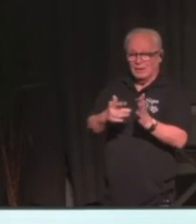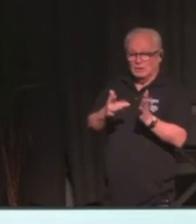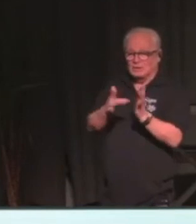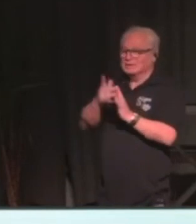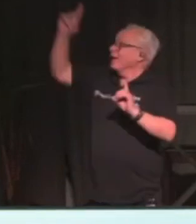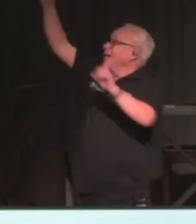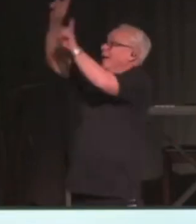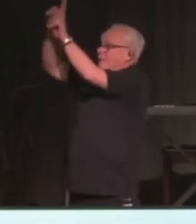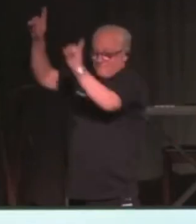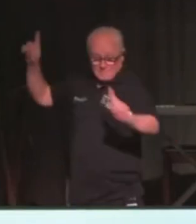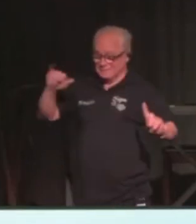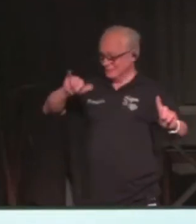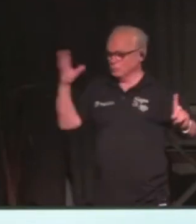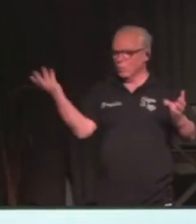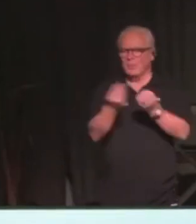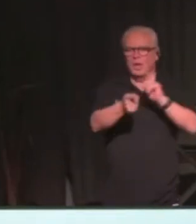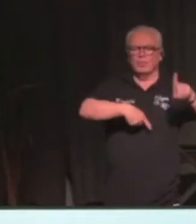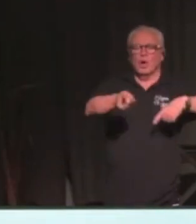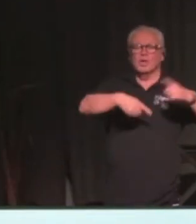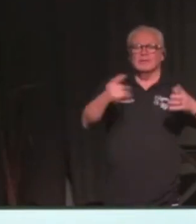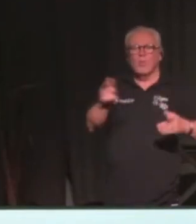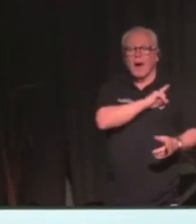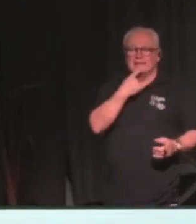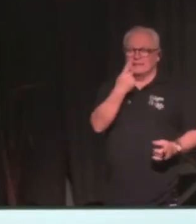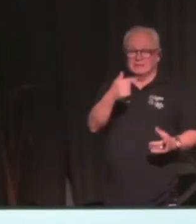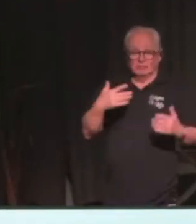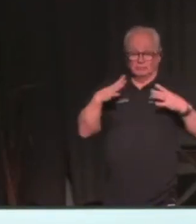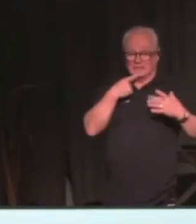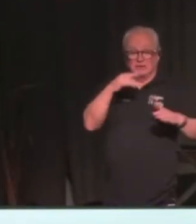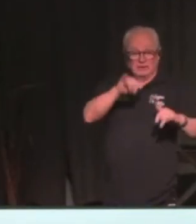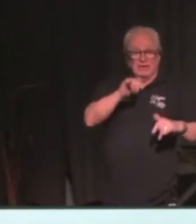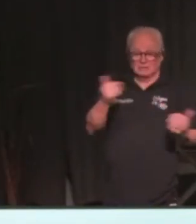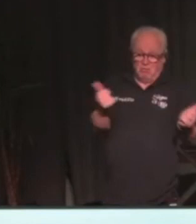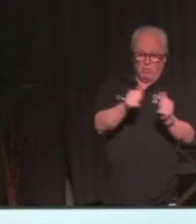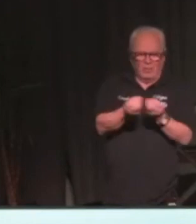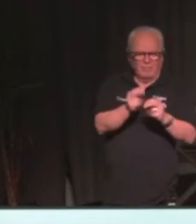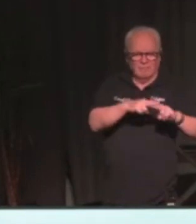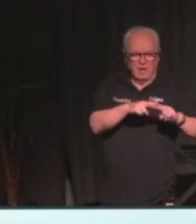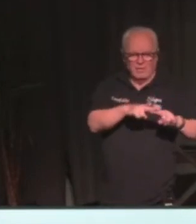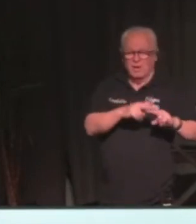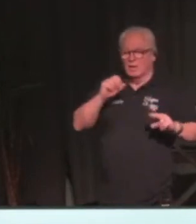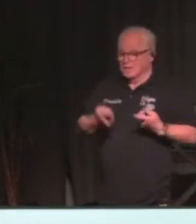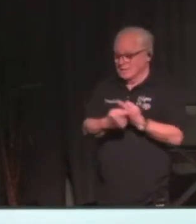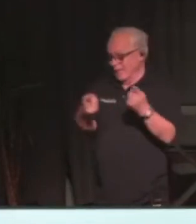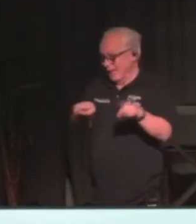authority because he said yes. And you will get your authority because you say